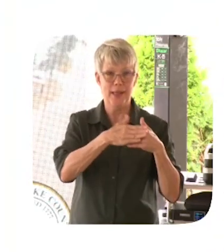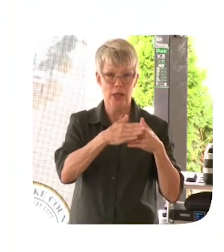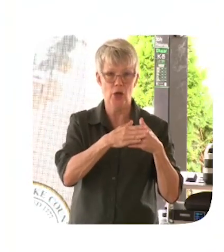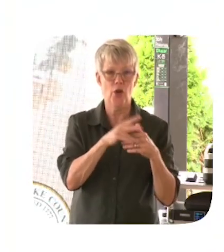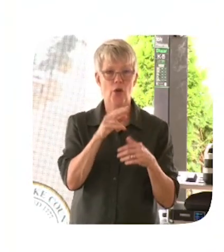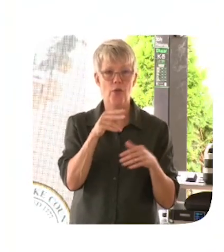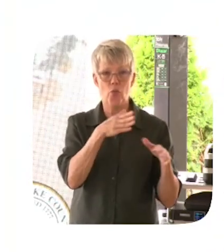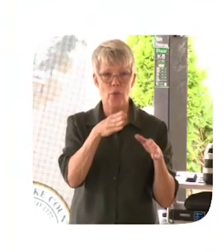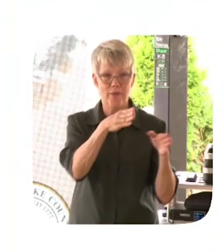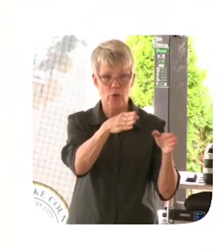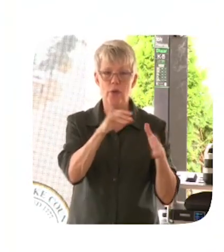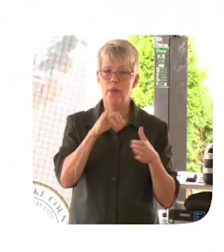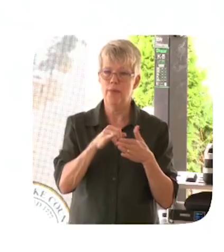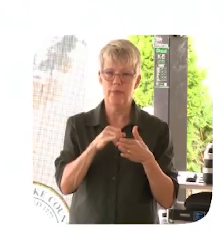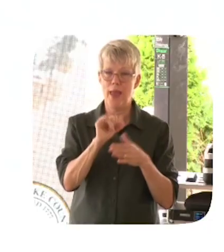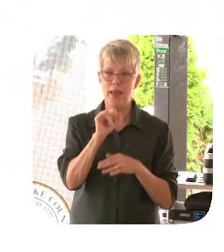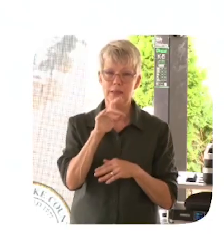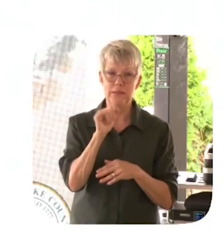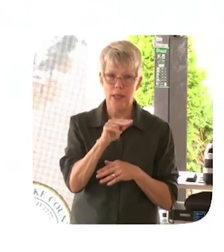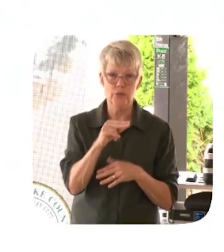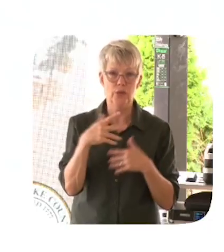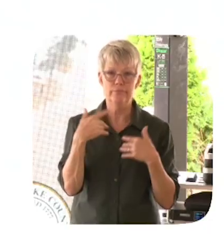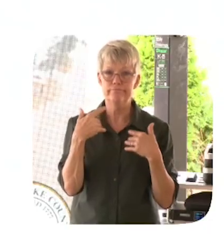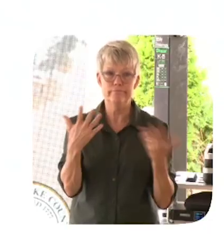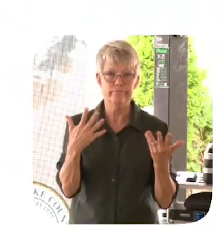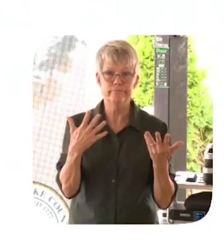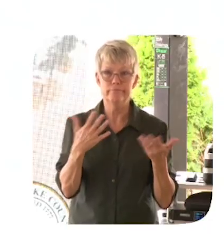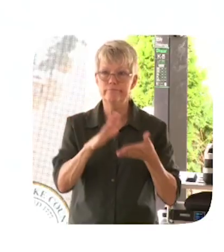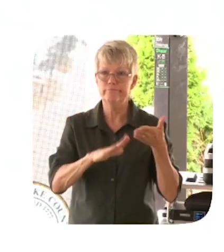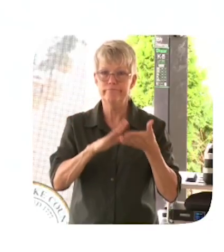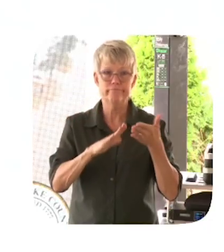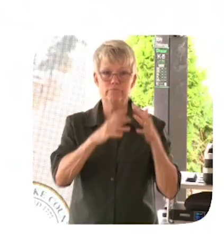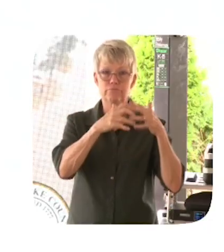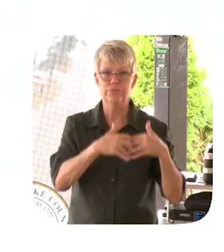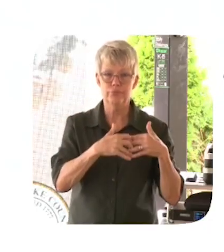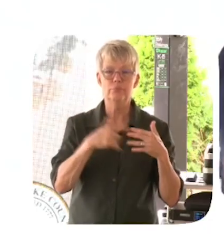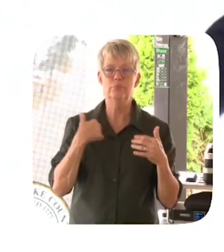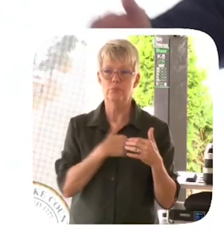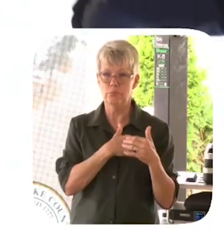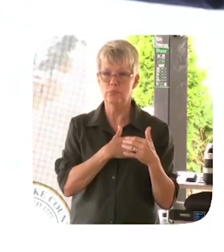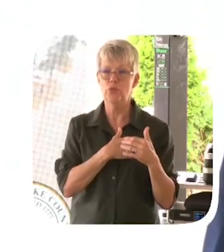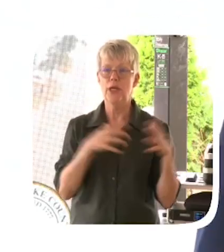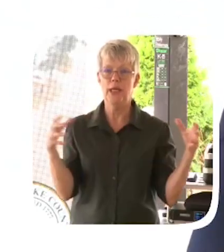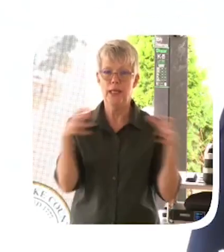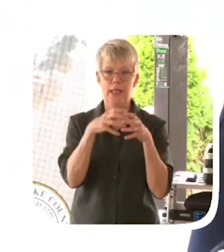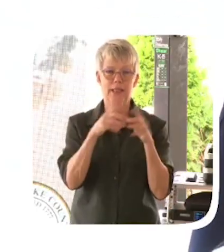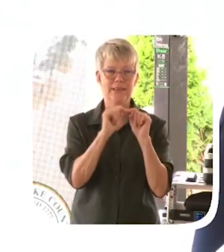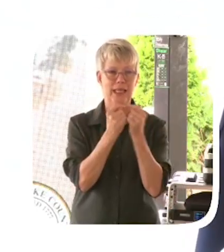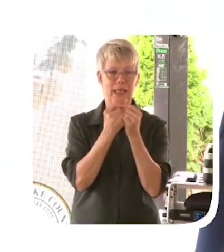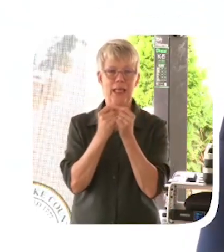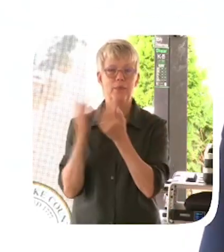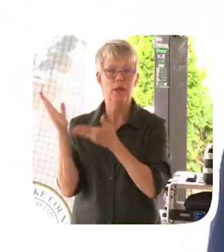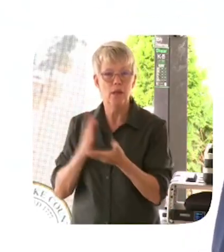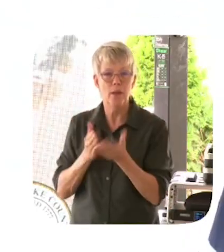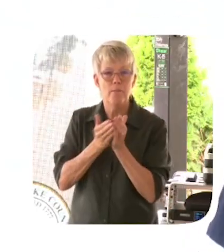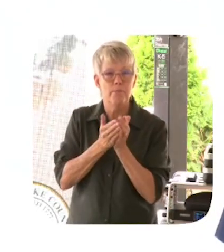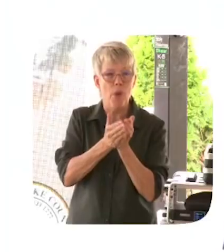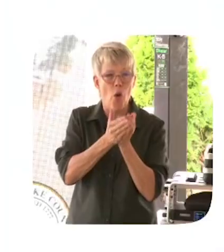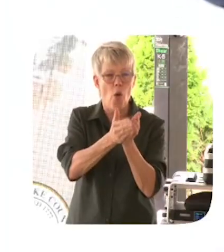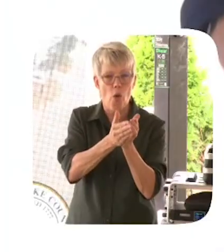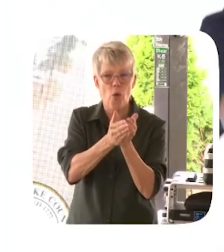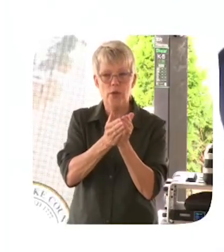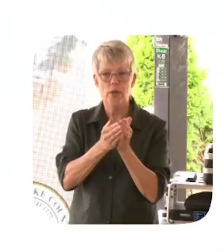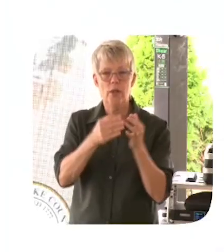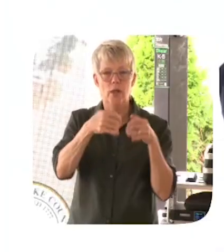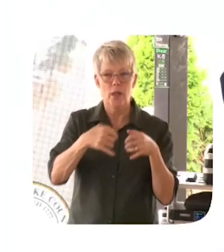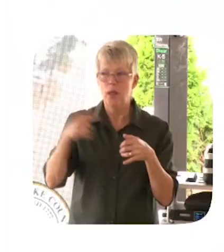station needed to operate. And so we came together as a team, brought a boat, brought some power line,